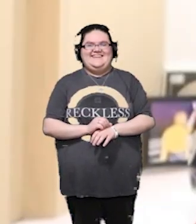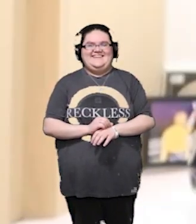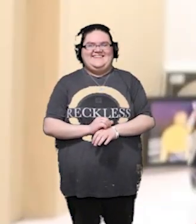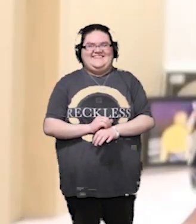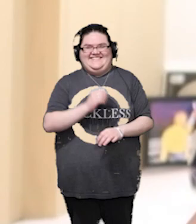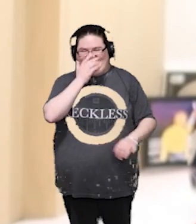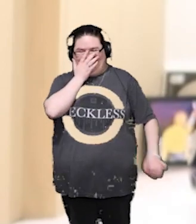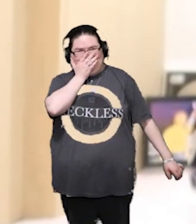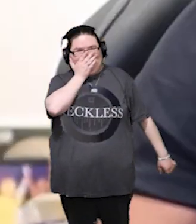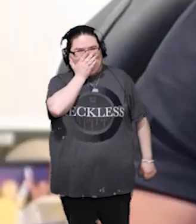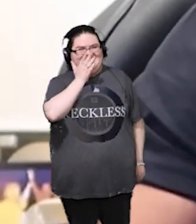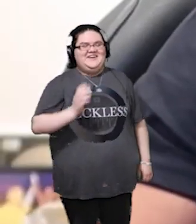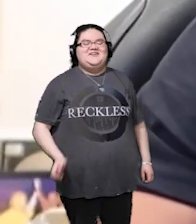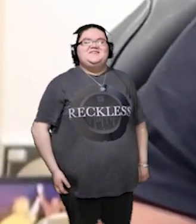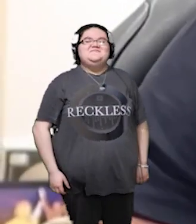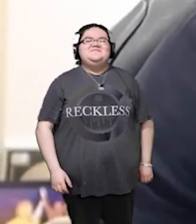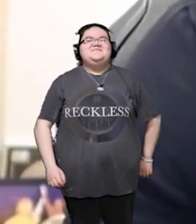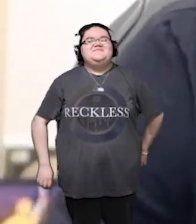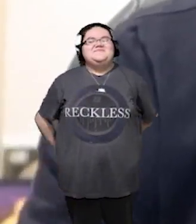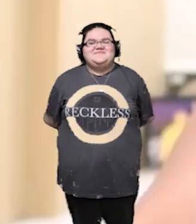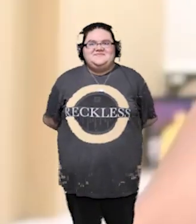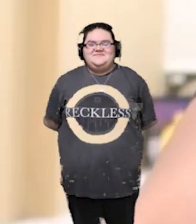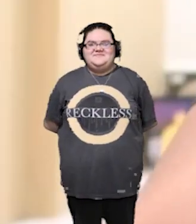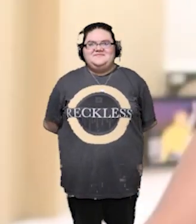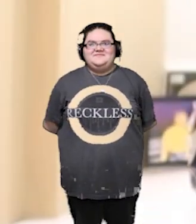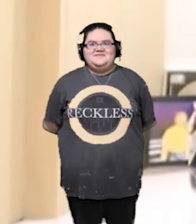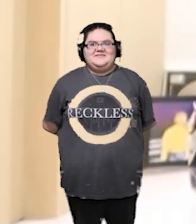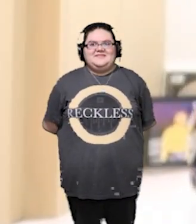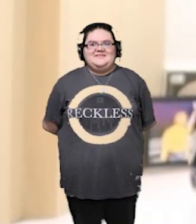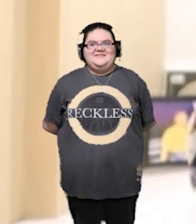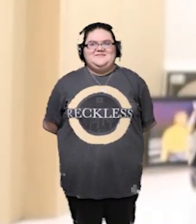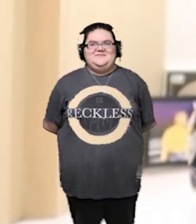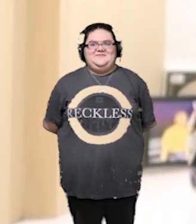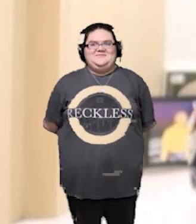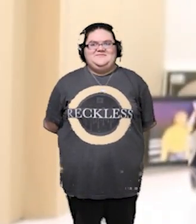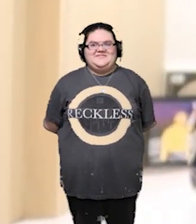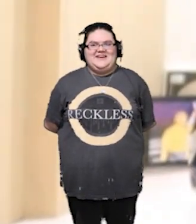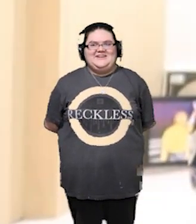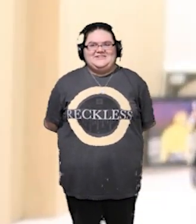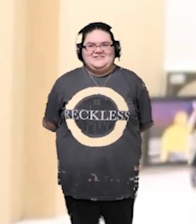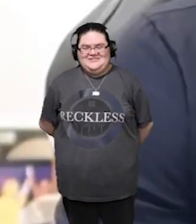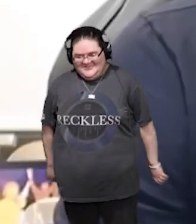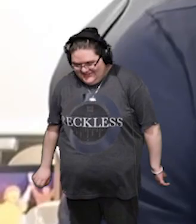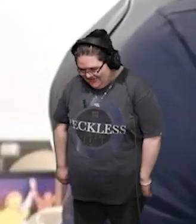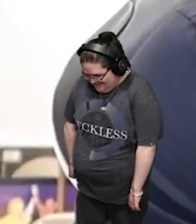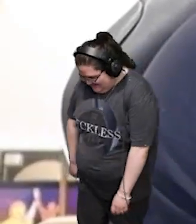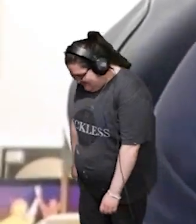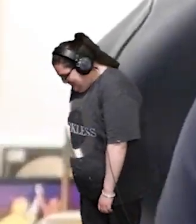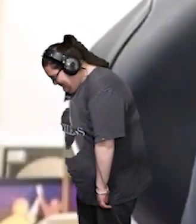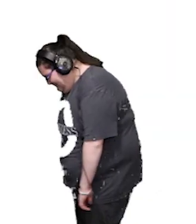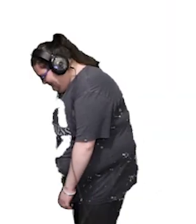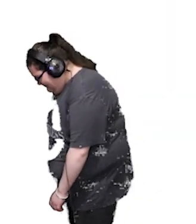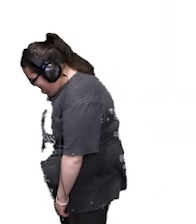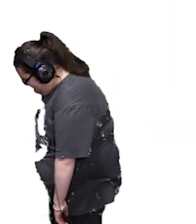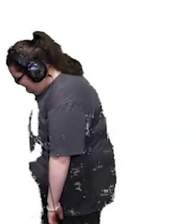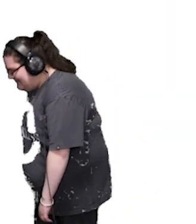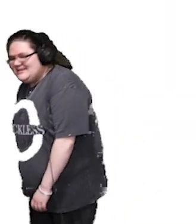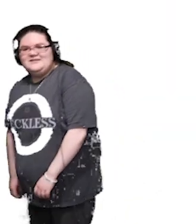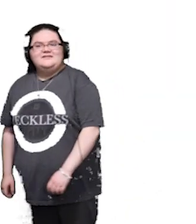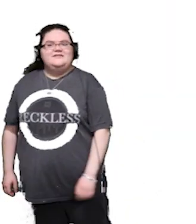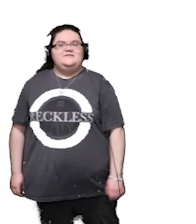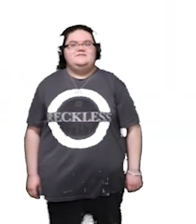Come on. Grow up. I'll just stop and I'll just walk away. Yeah, just. We asked 100